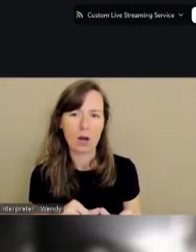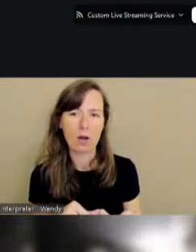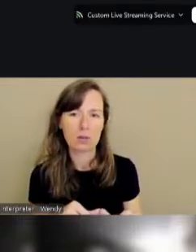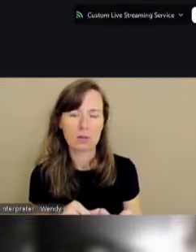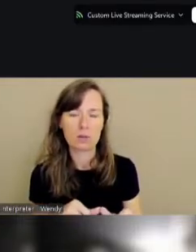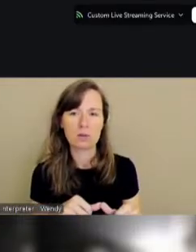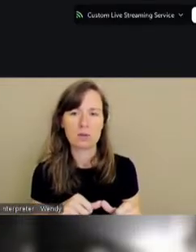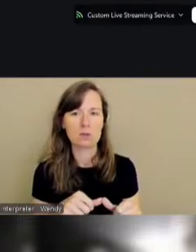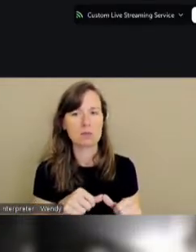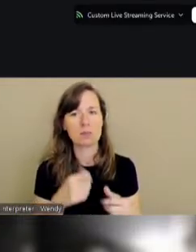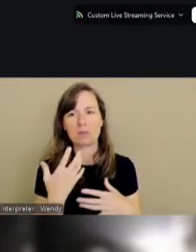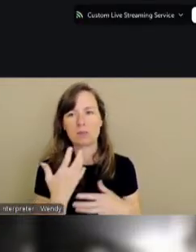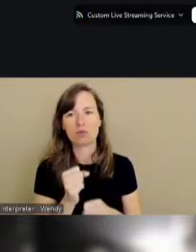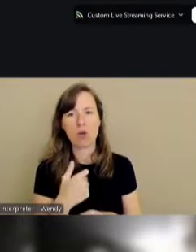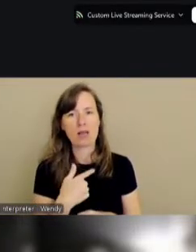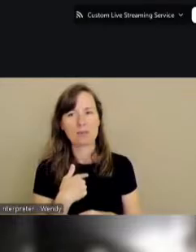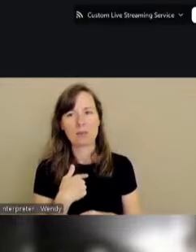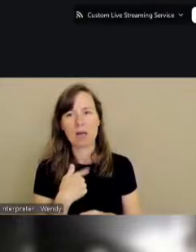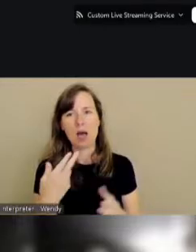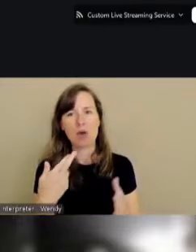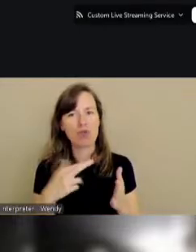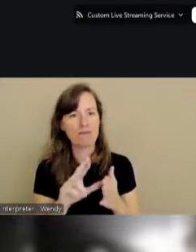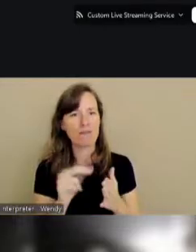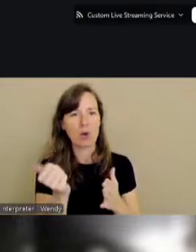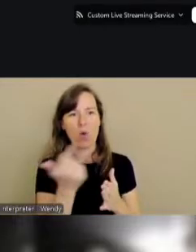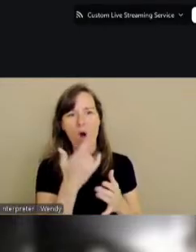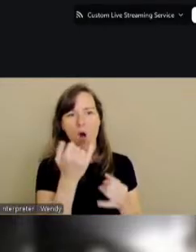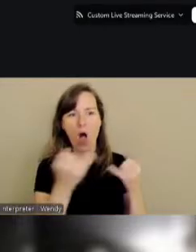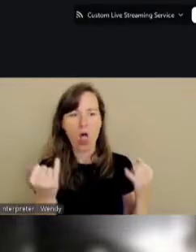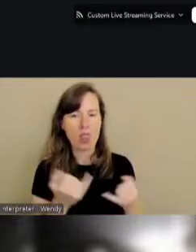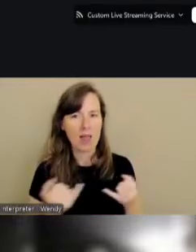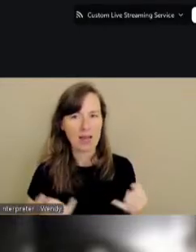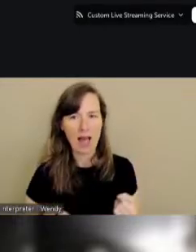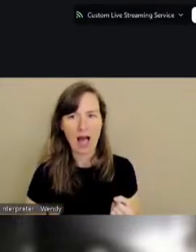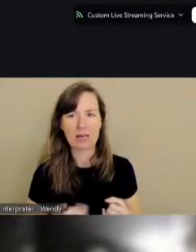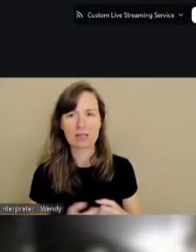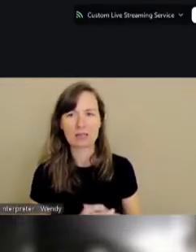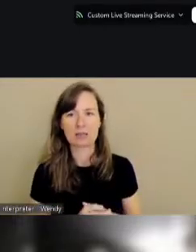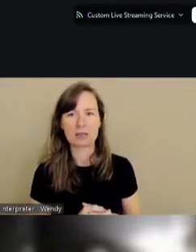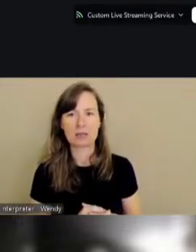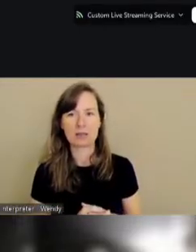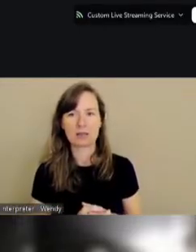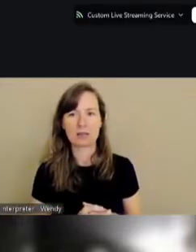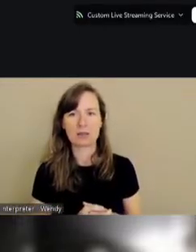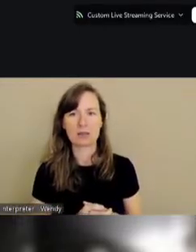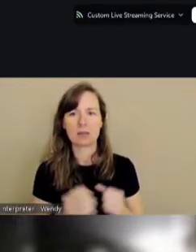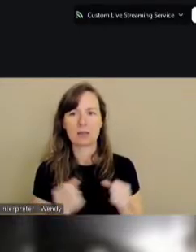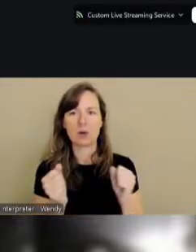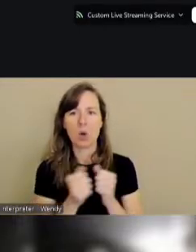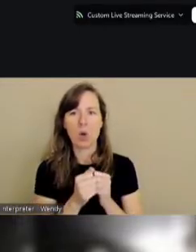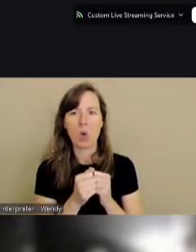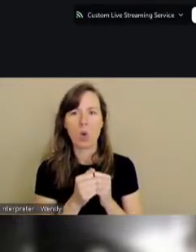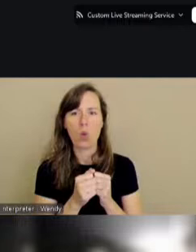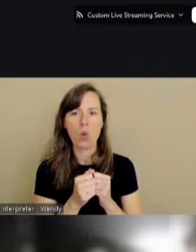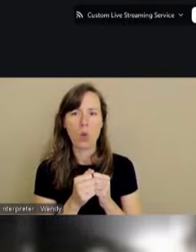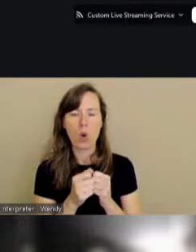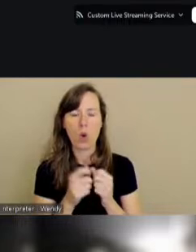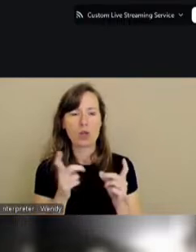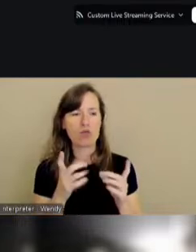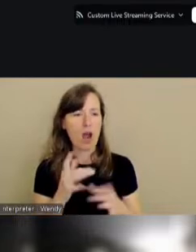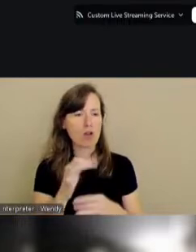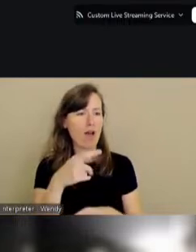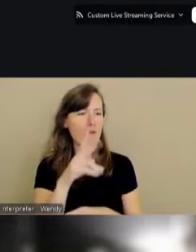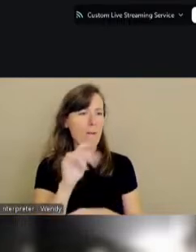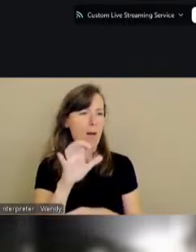have went over each line item with Director of Public Works, with the Chief